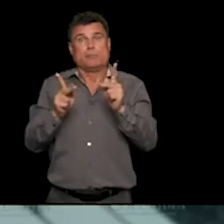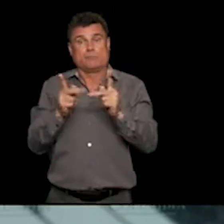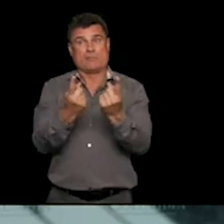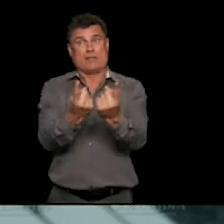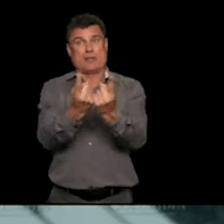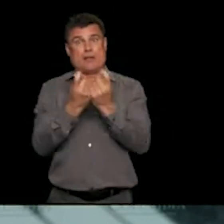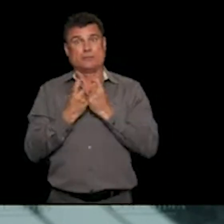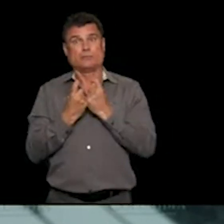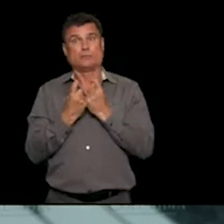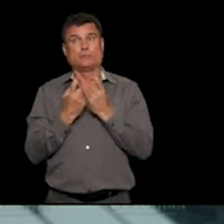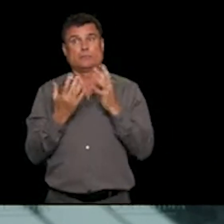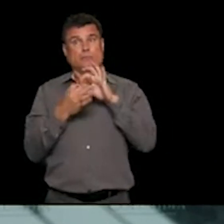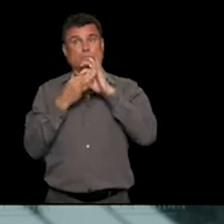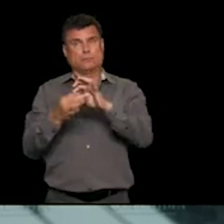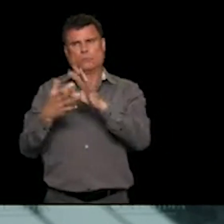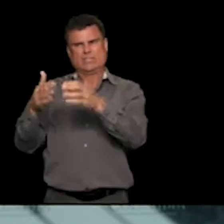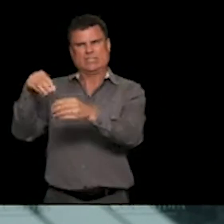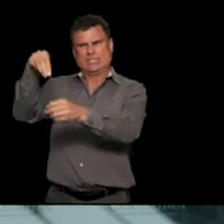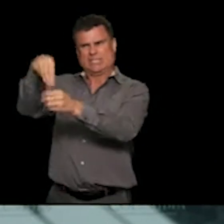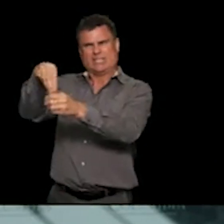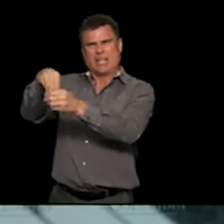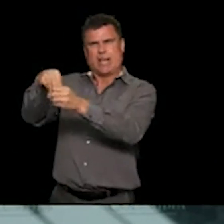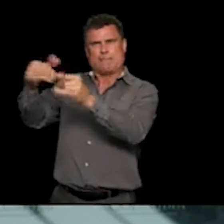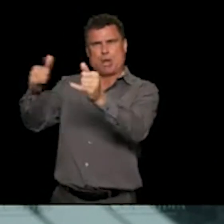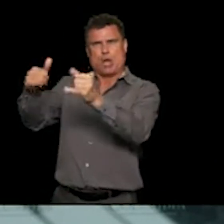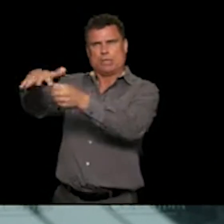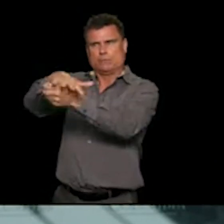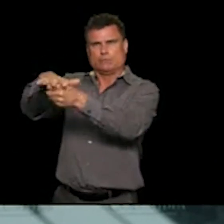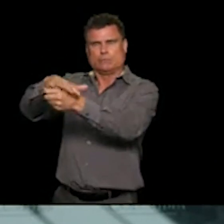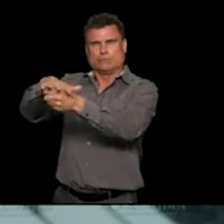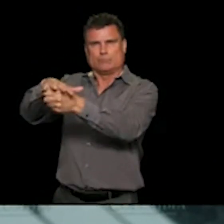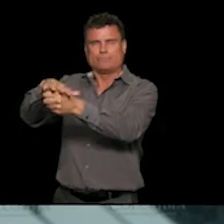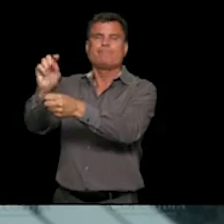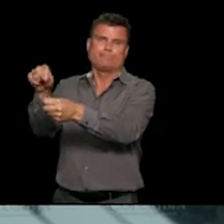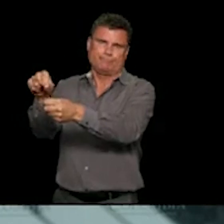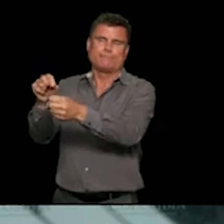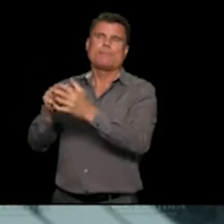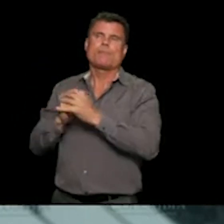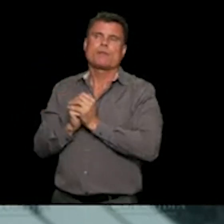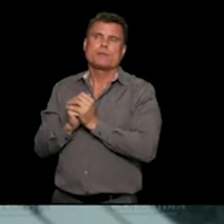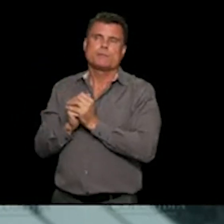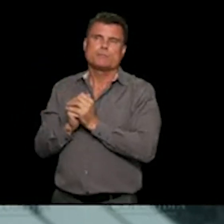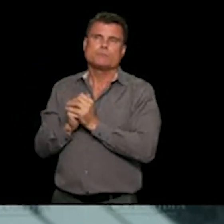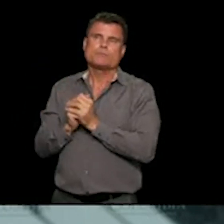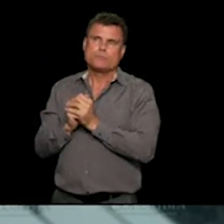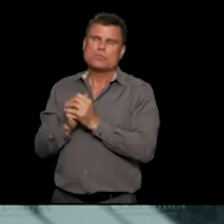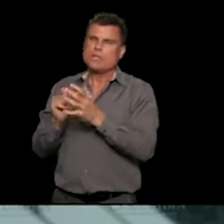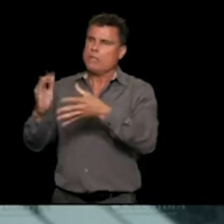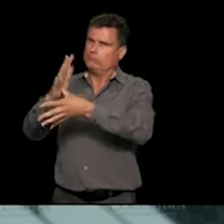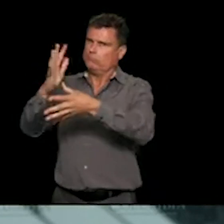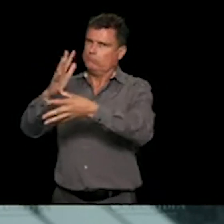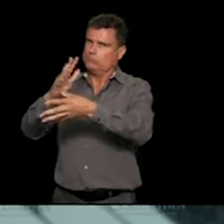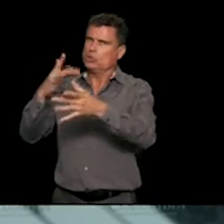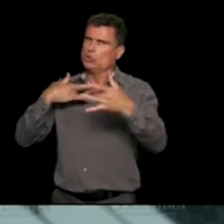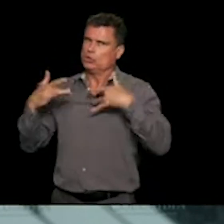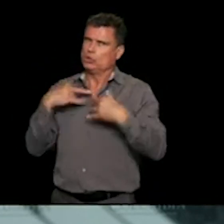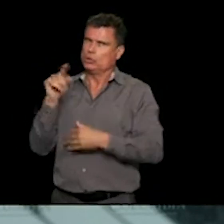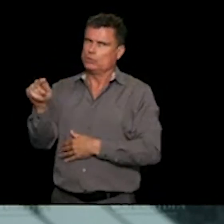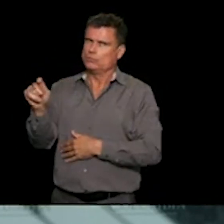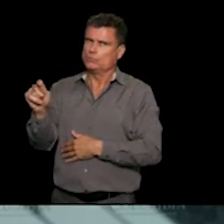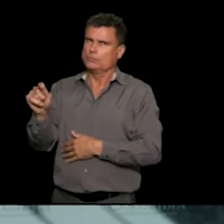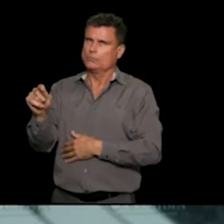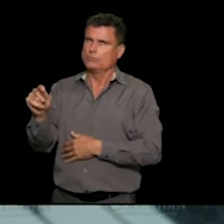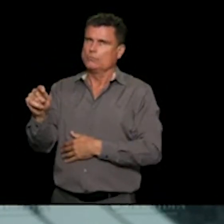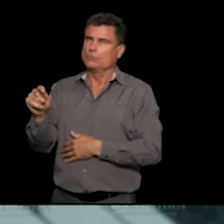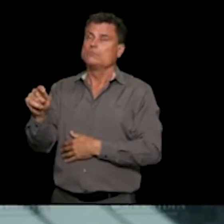clear that our focus and our big concern are those indoor